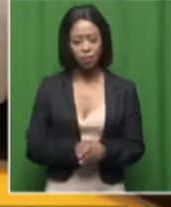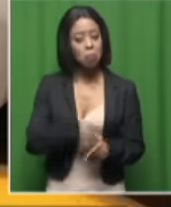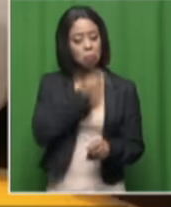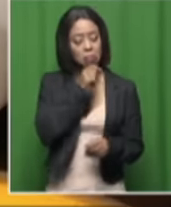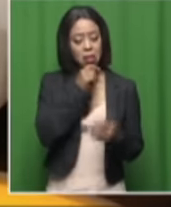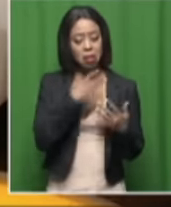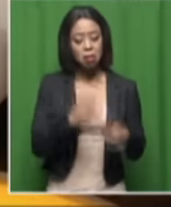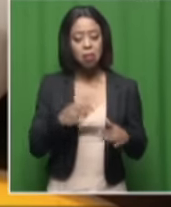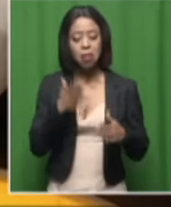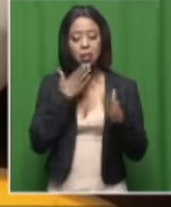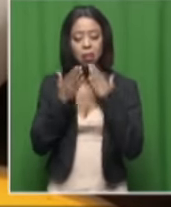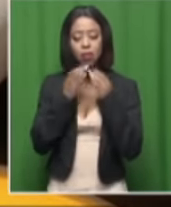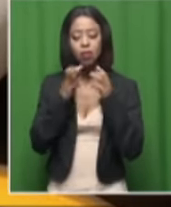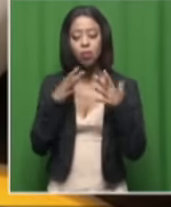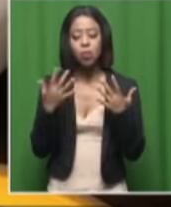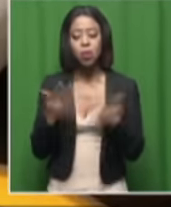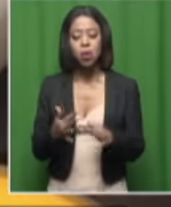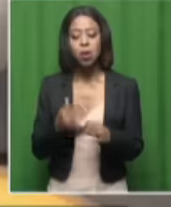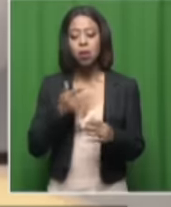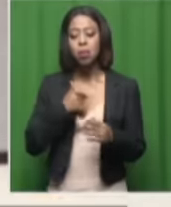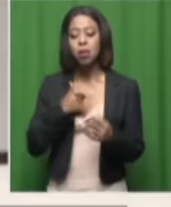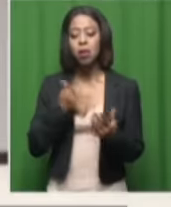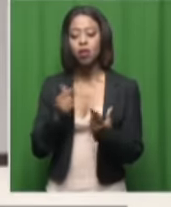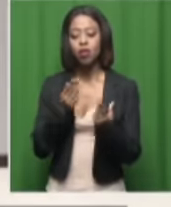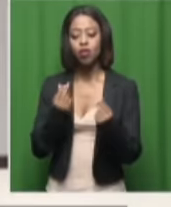much. How do I do it?